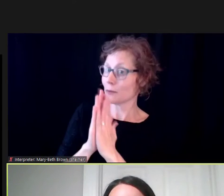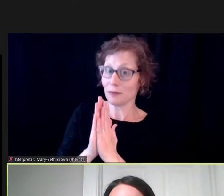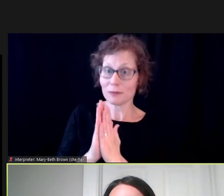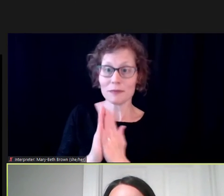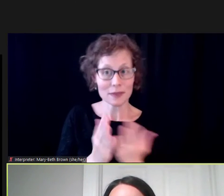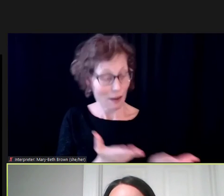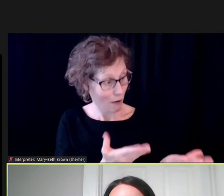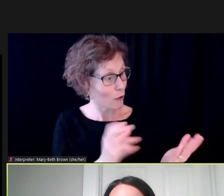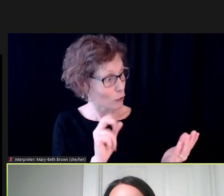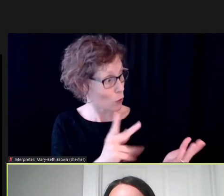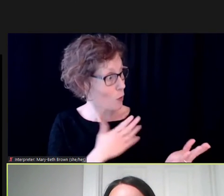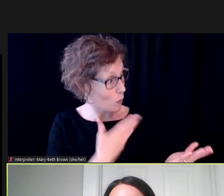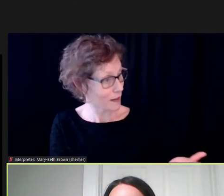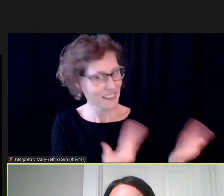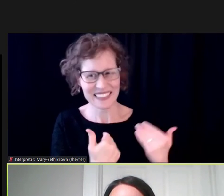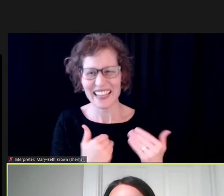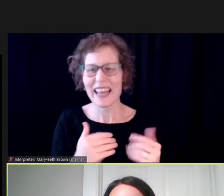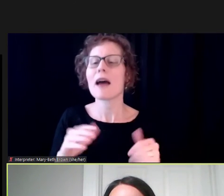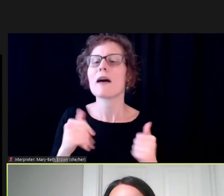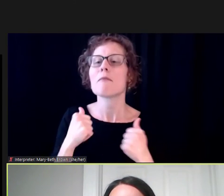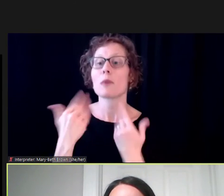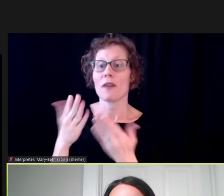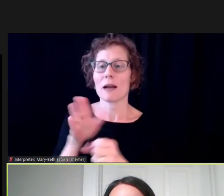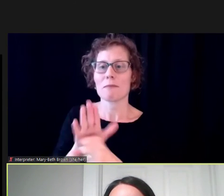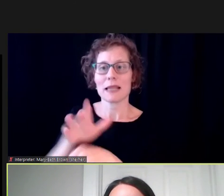to fulfill their requests.